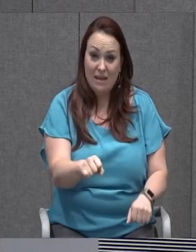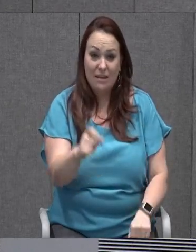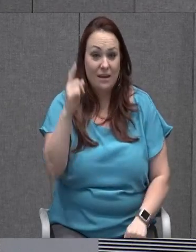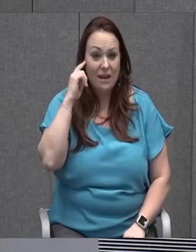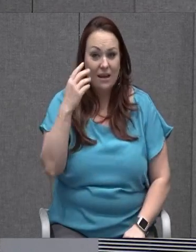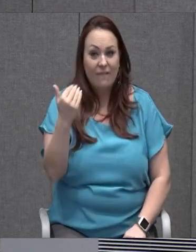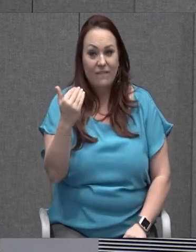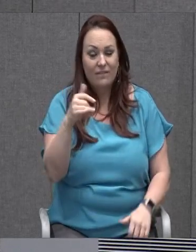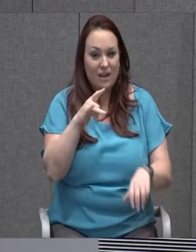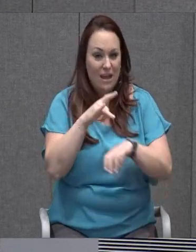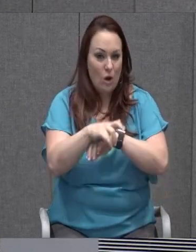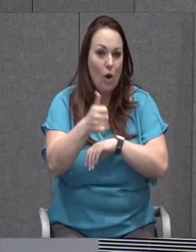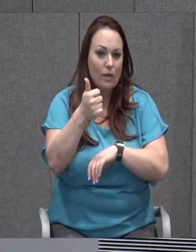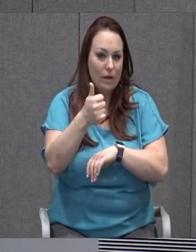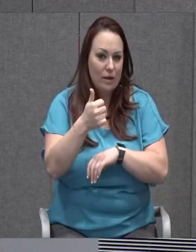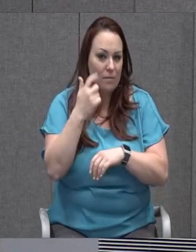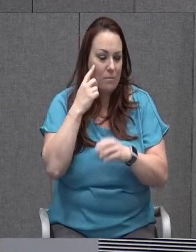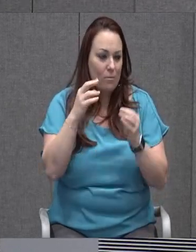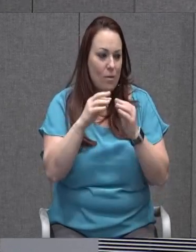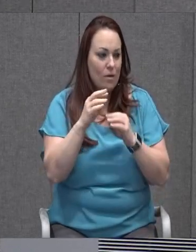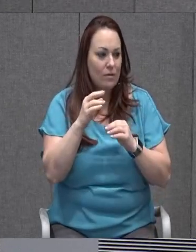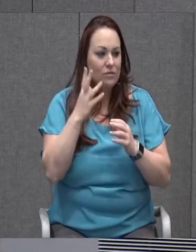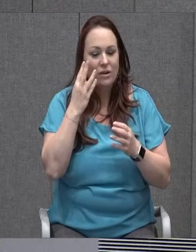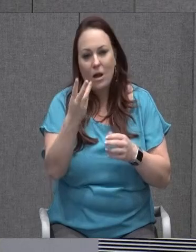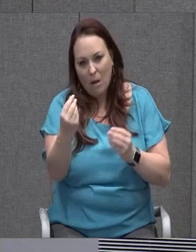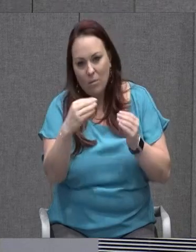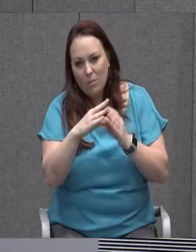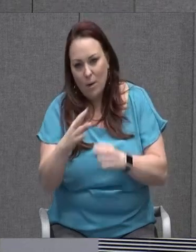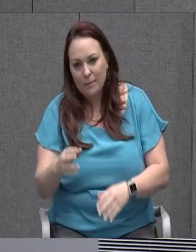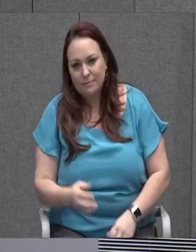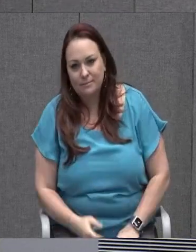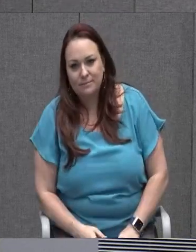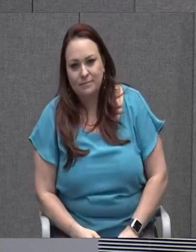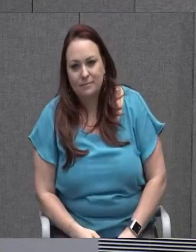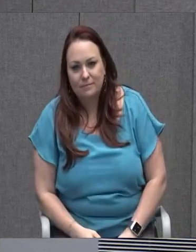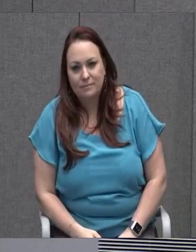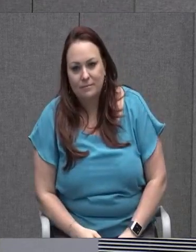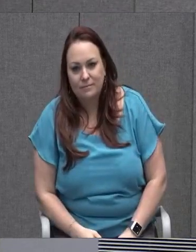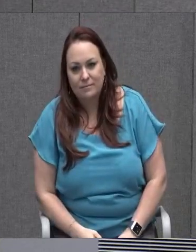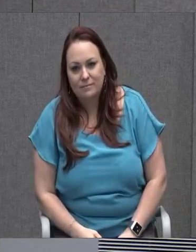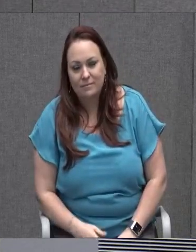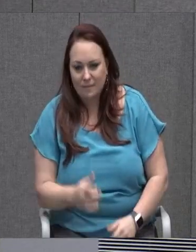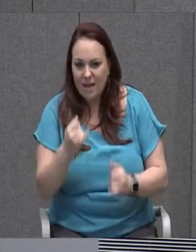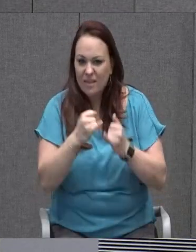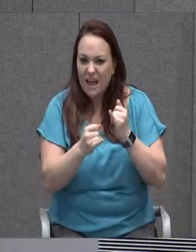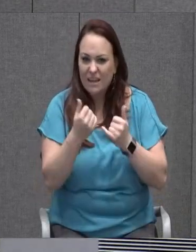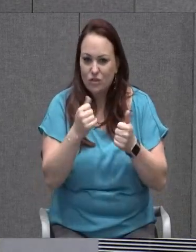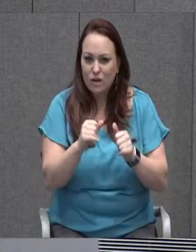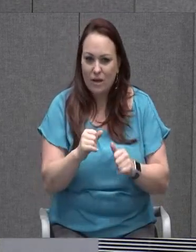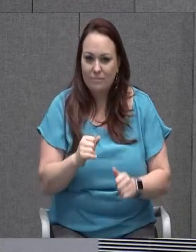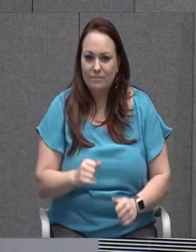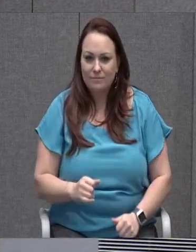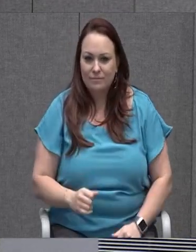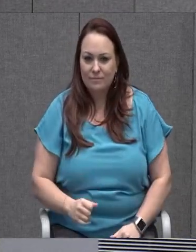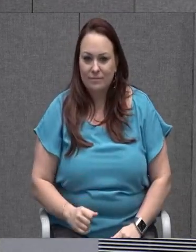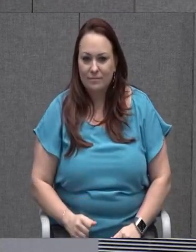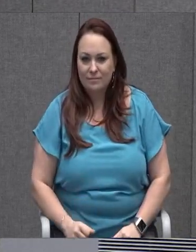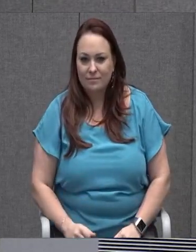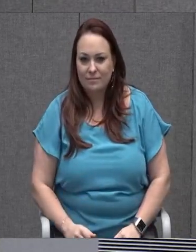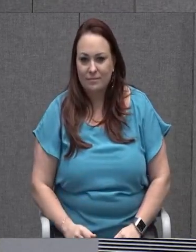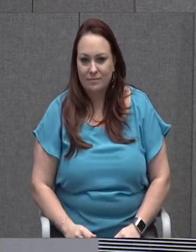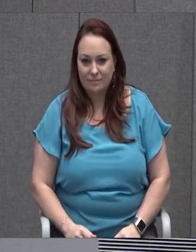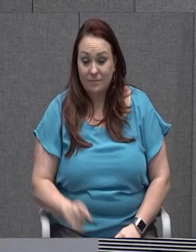15 earlier today. I don't know if I can go further than that. We'll try a couple more. Last try. Good job. Good job. He could be